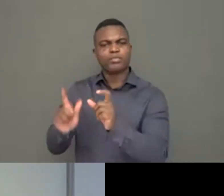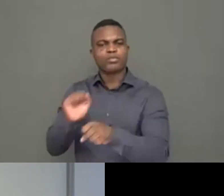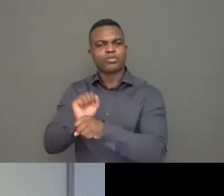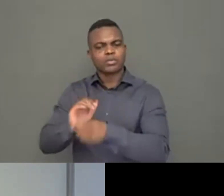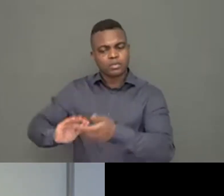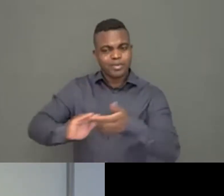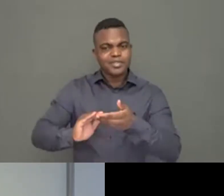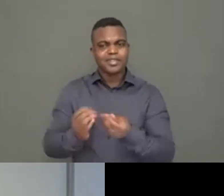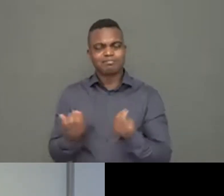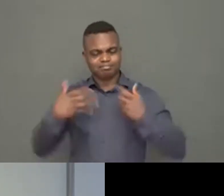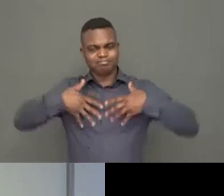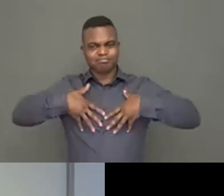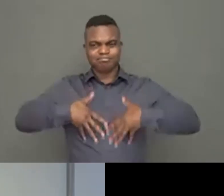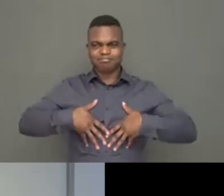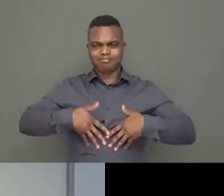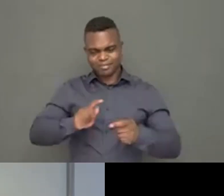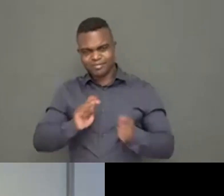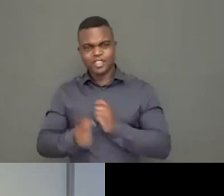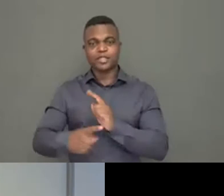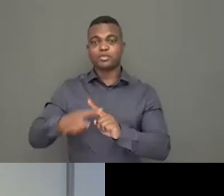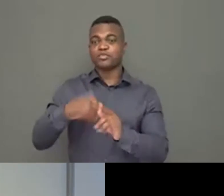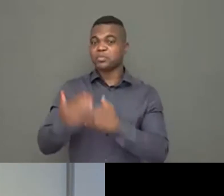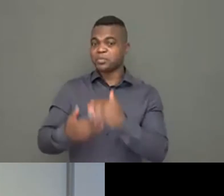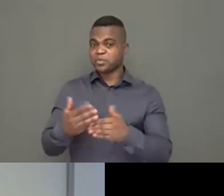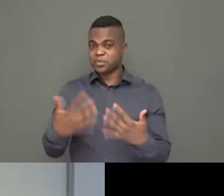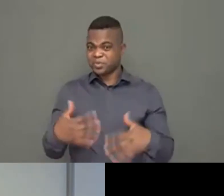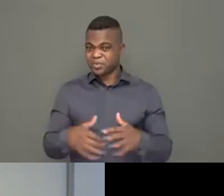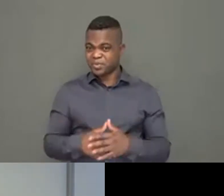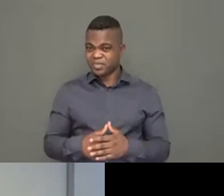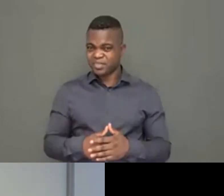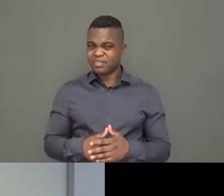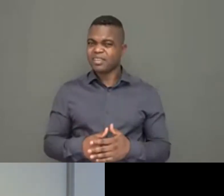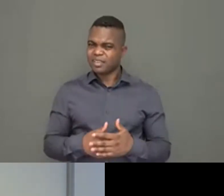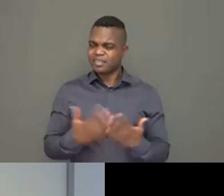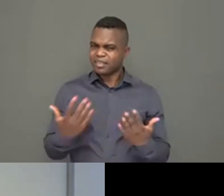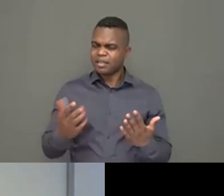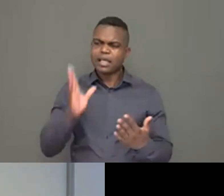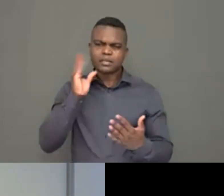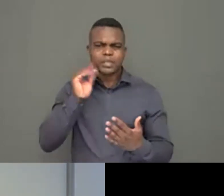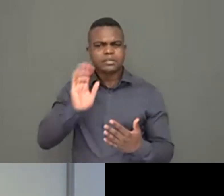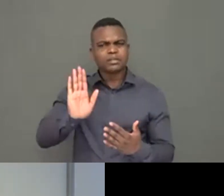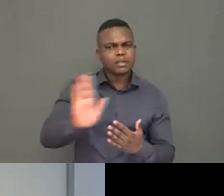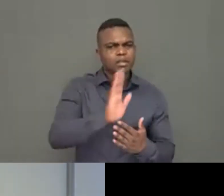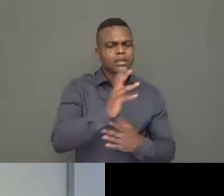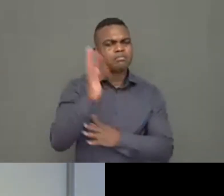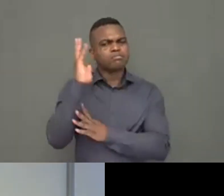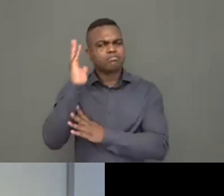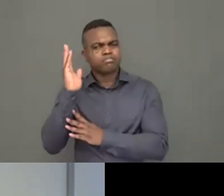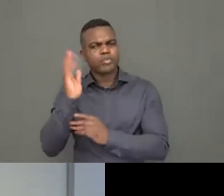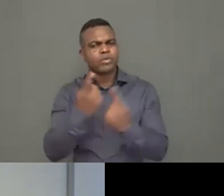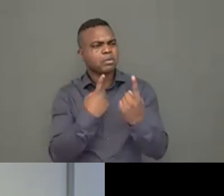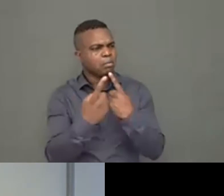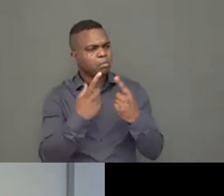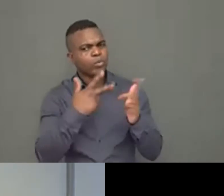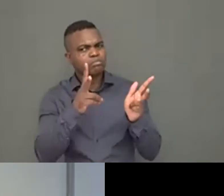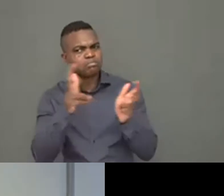on inclusion, but we've learned a huge amount ourselves around what we do internally as an organisation.